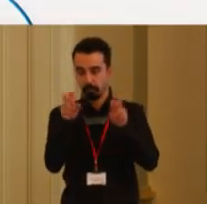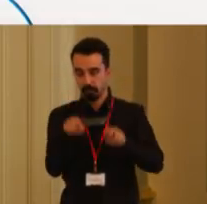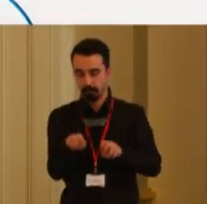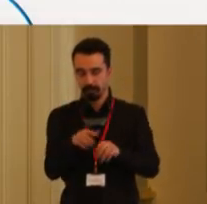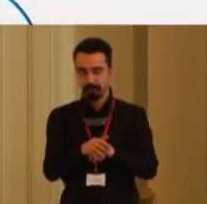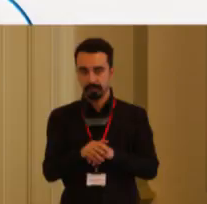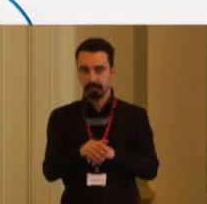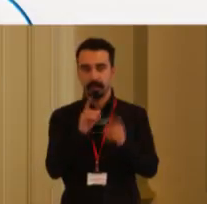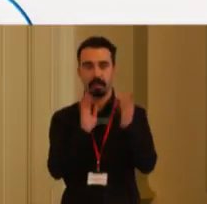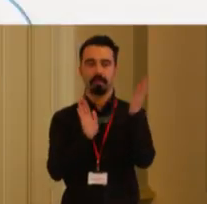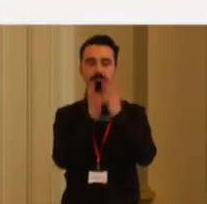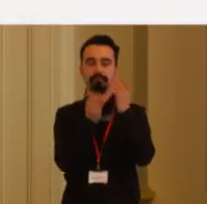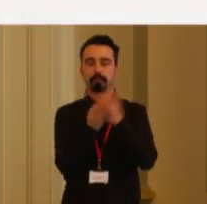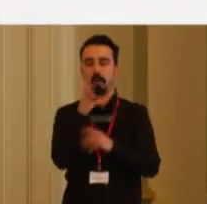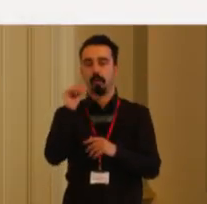internet,